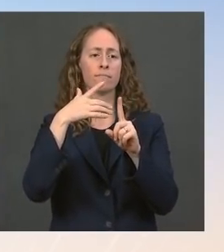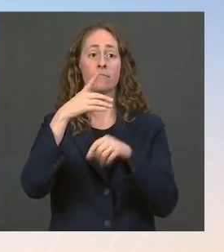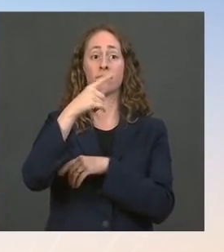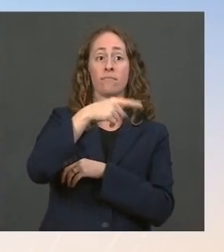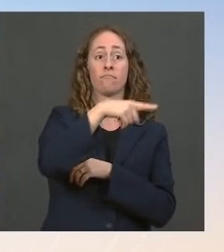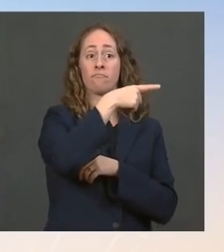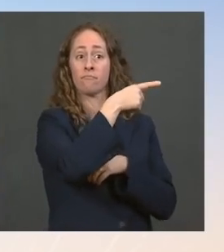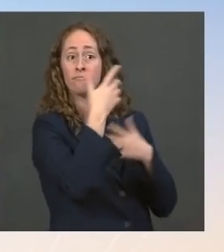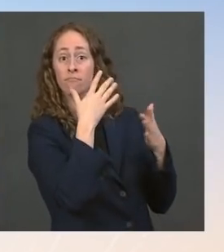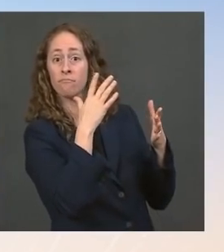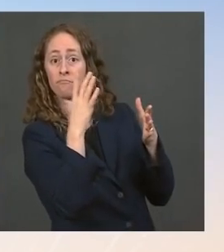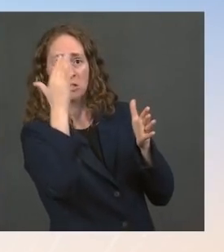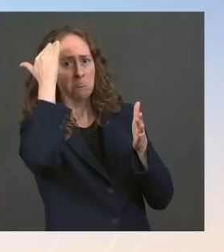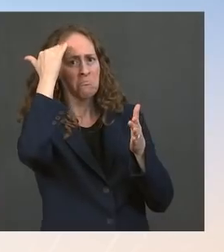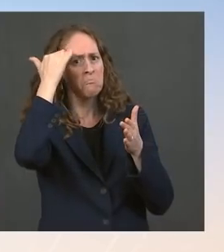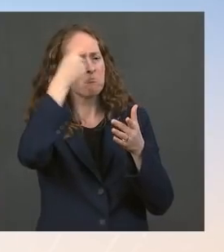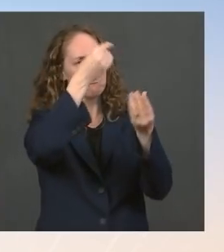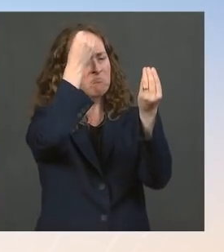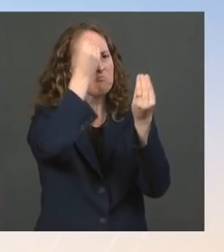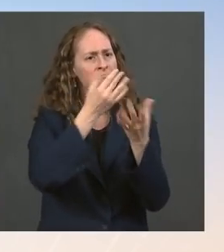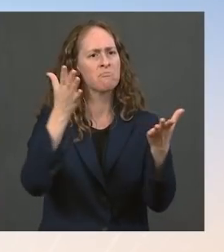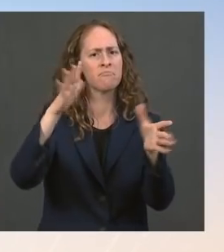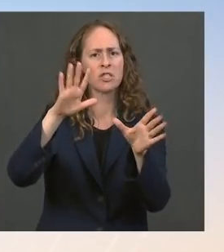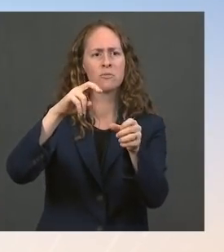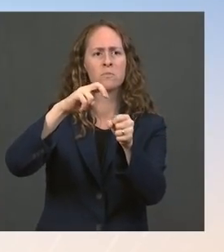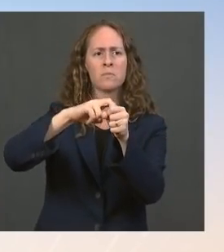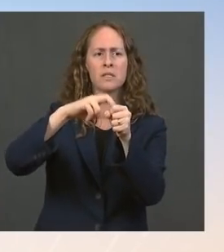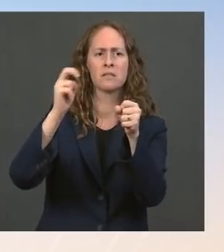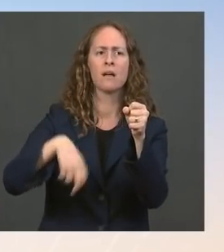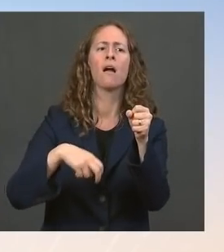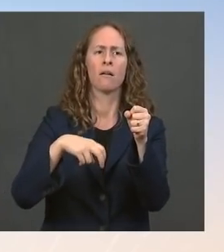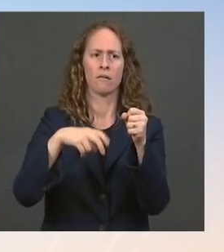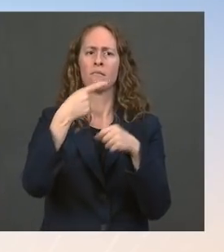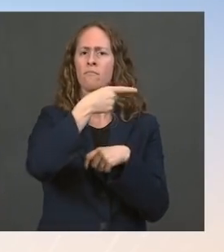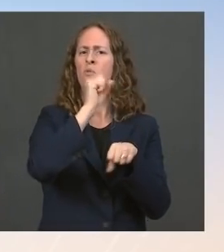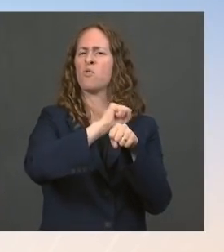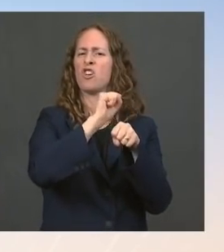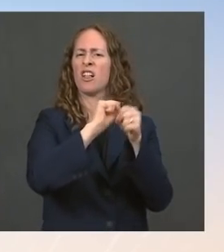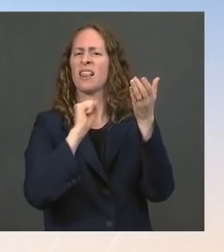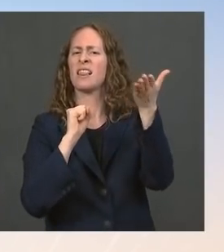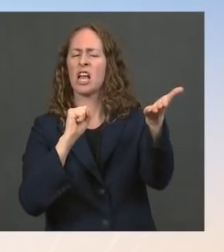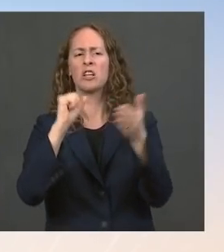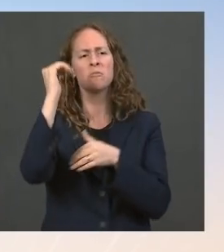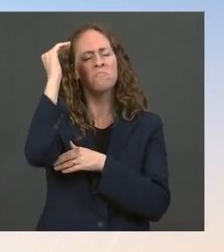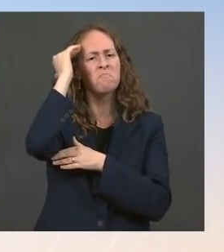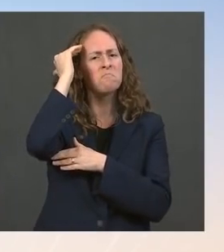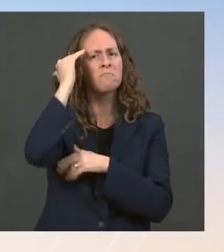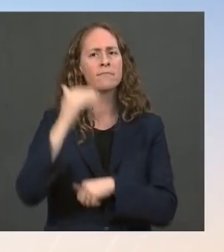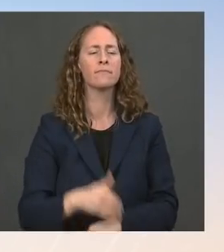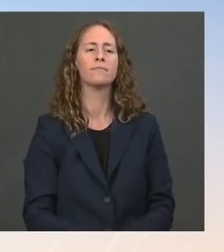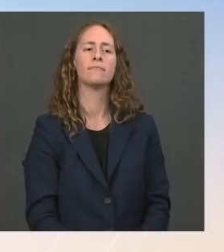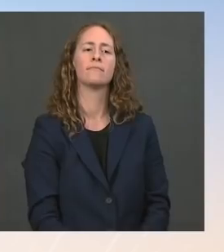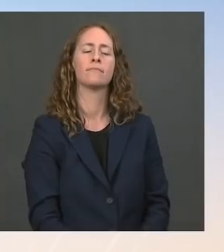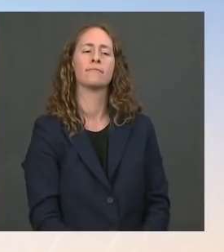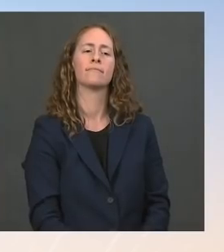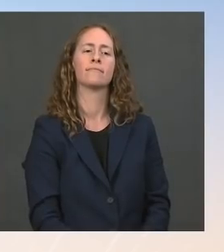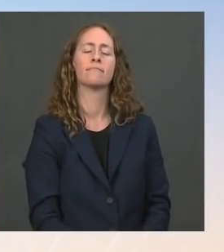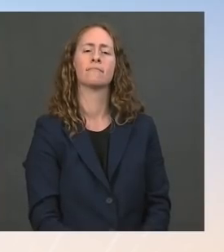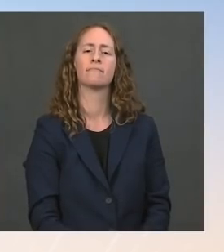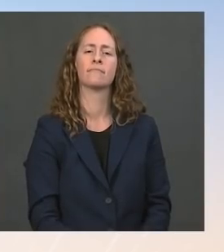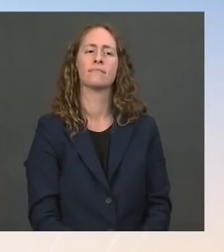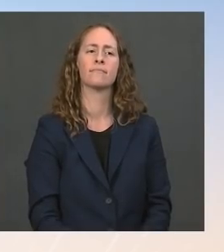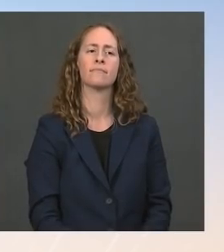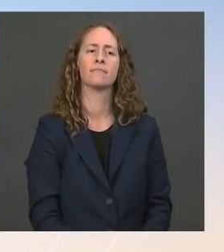resignation. He was obviously an employee of the State Department and, of course, of the administration. First, I would note there have